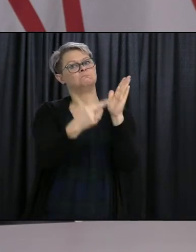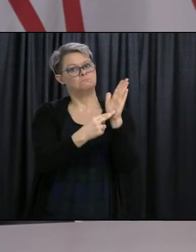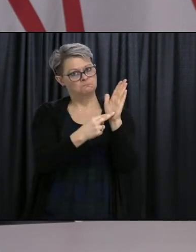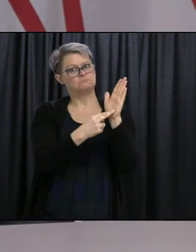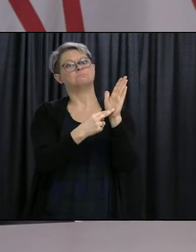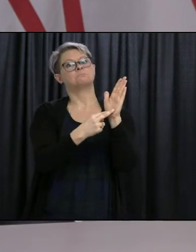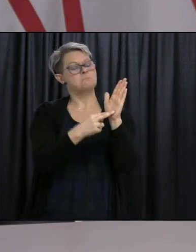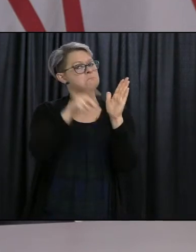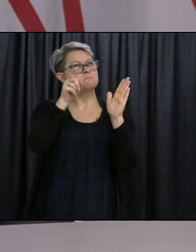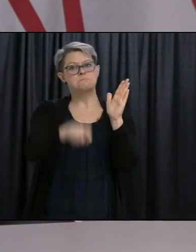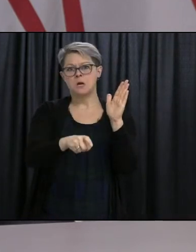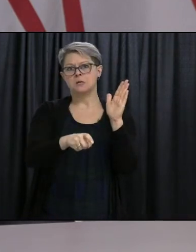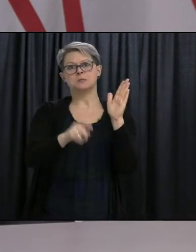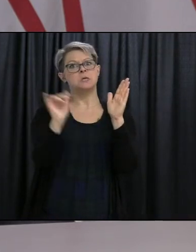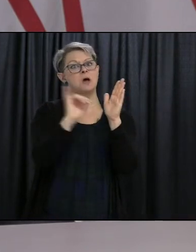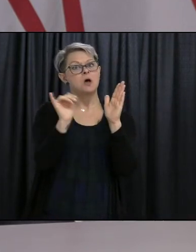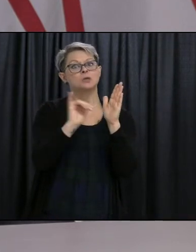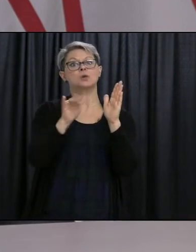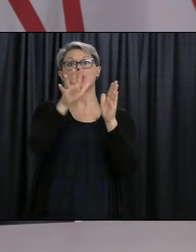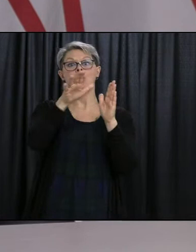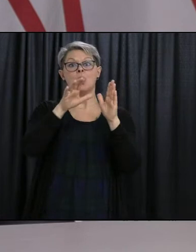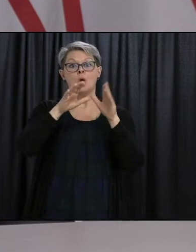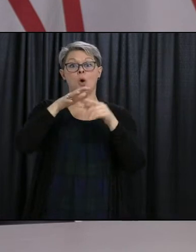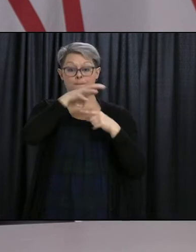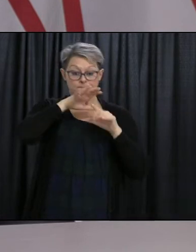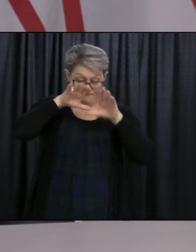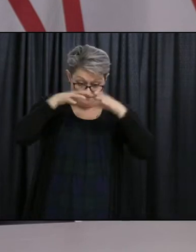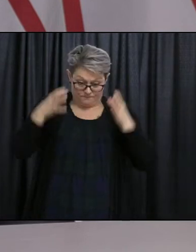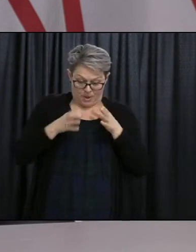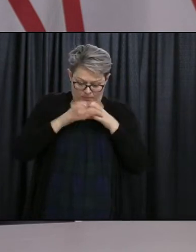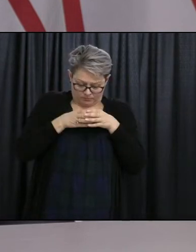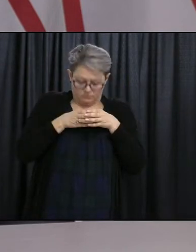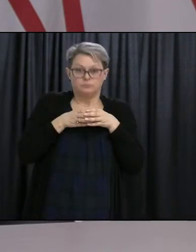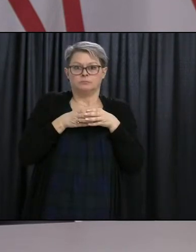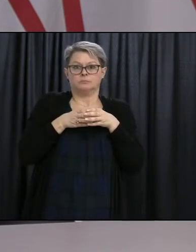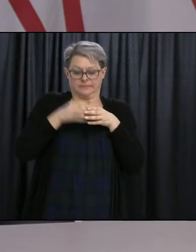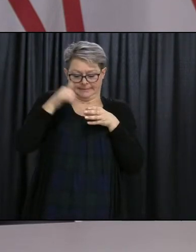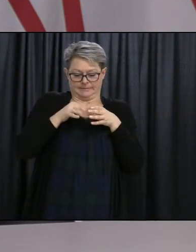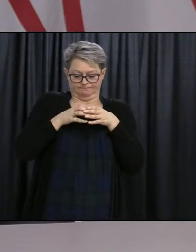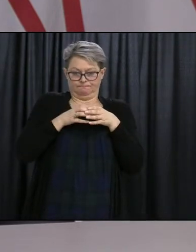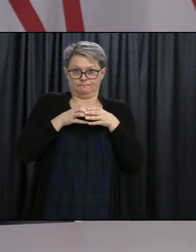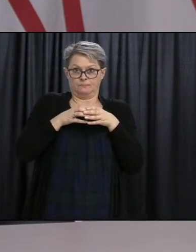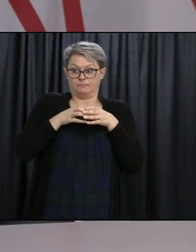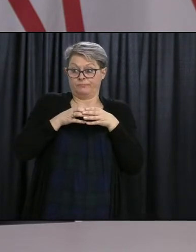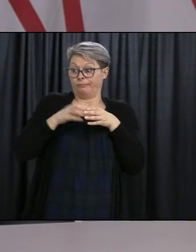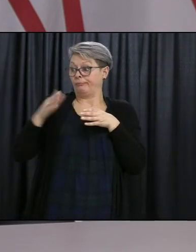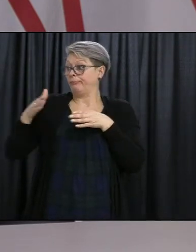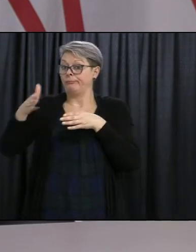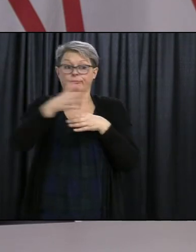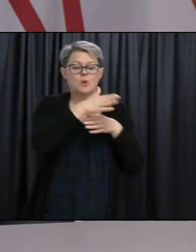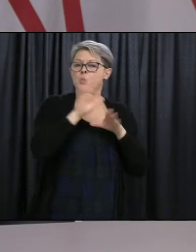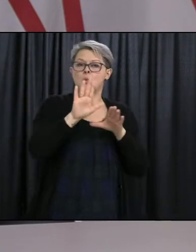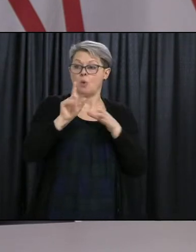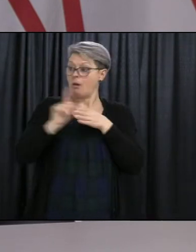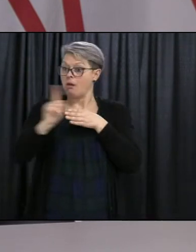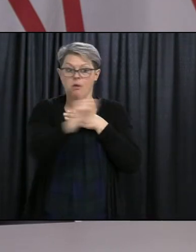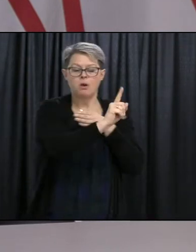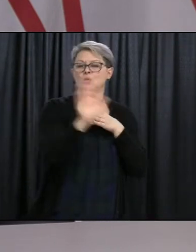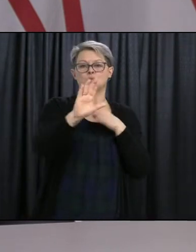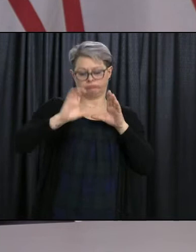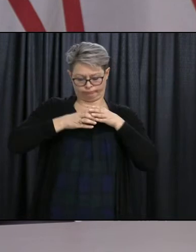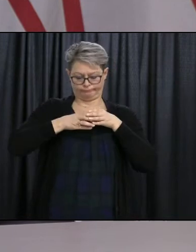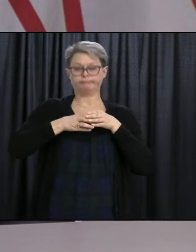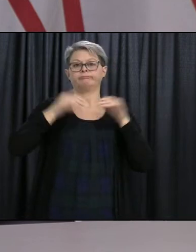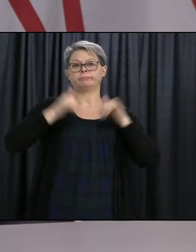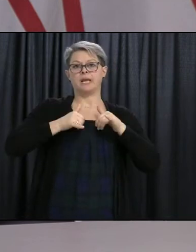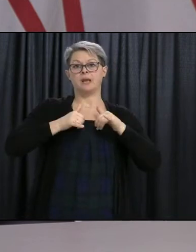important for people to keep their contacts as small as possible in the metro area for sure, but even across the island.